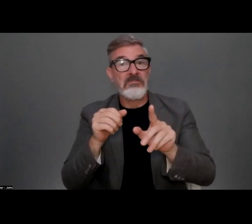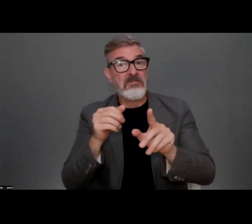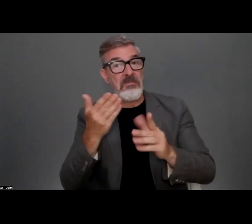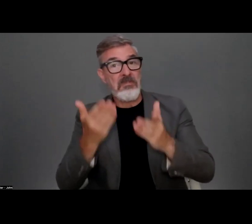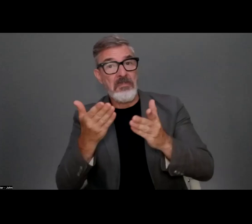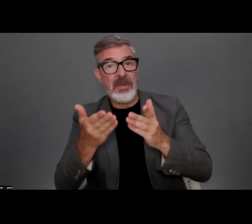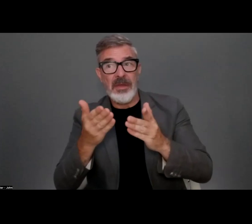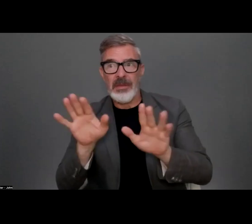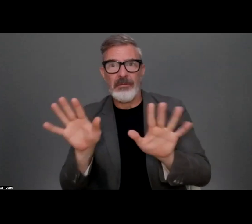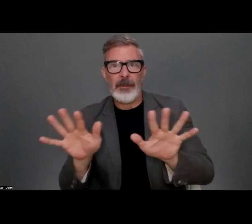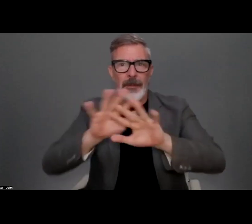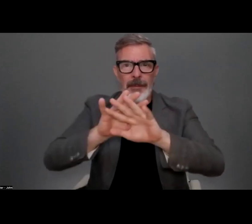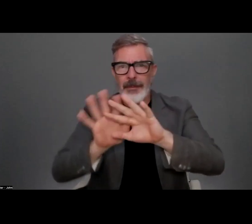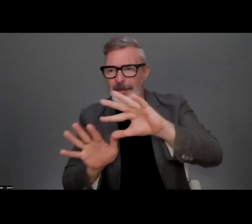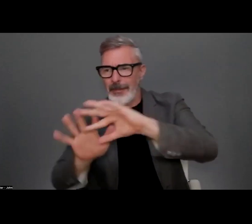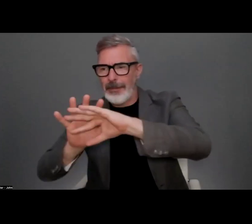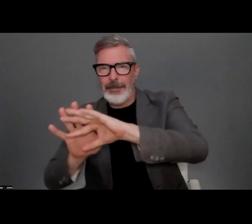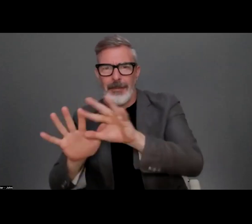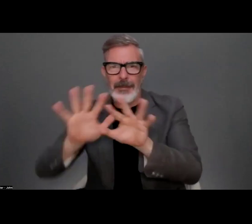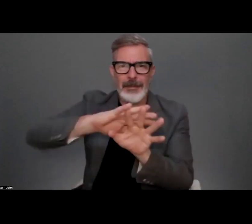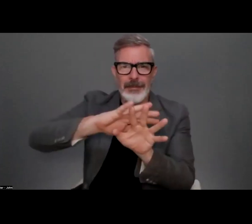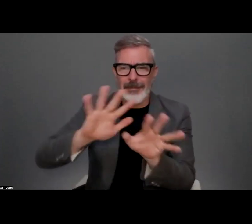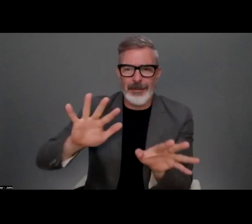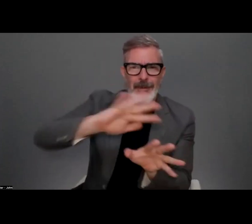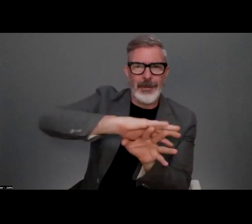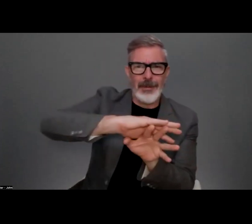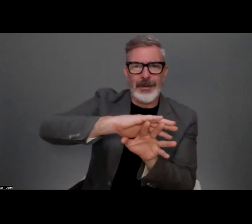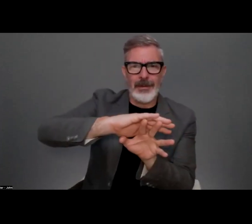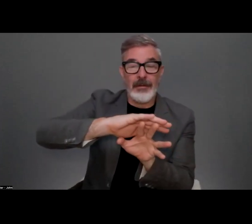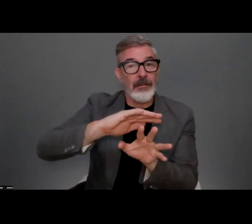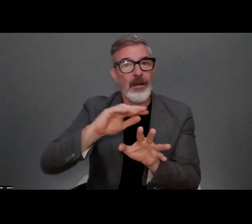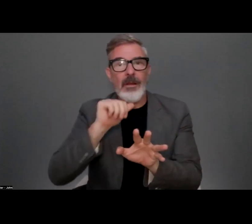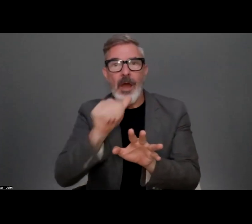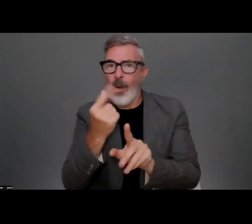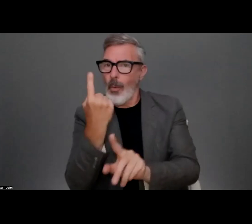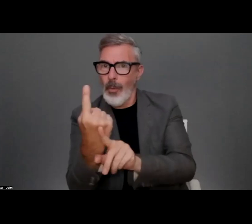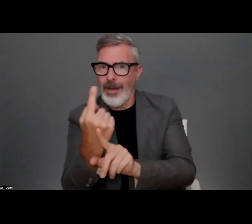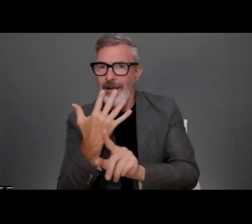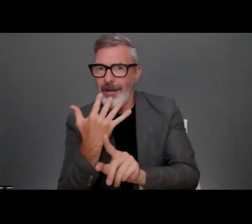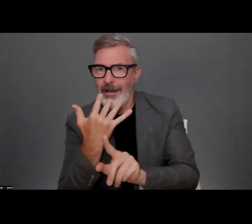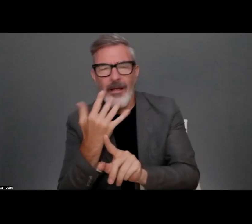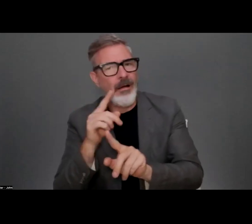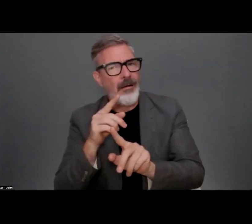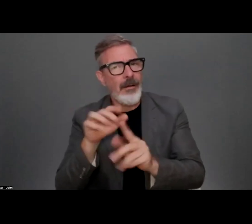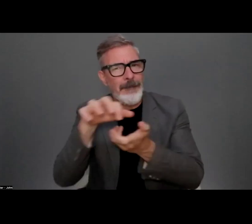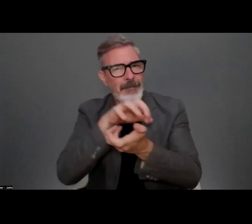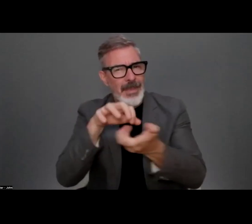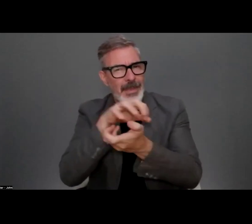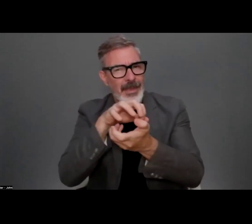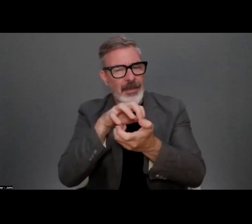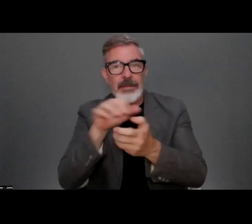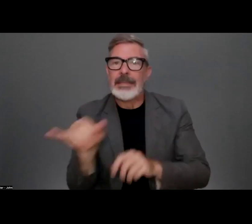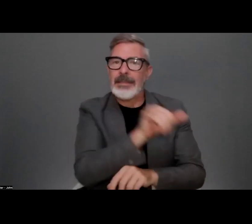purple. And all of these different sections within that spectrum are the differences in how these